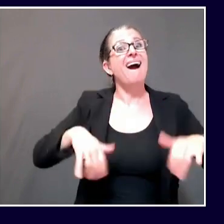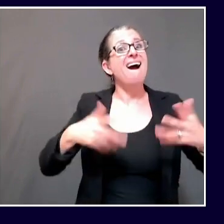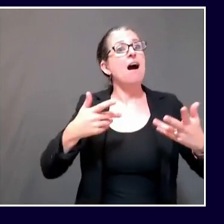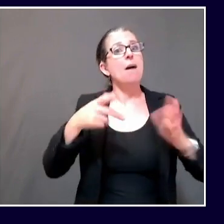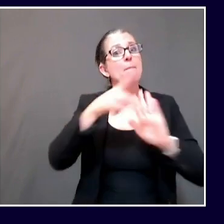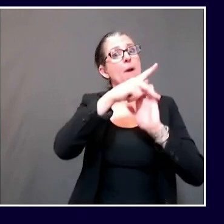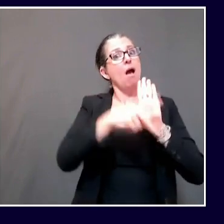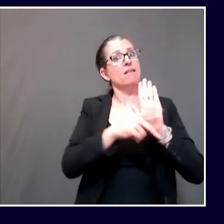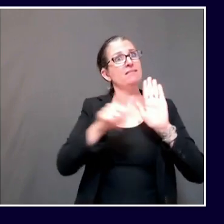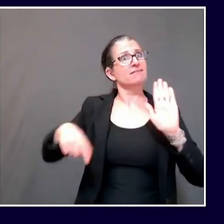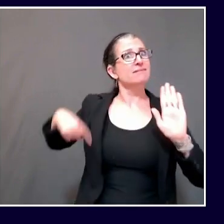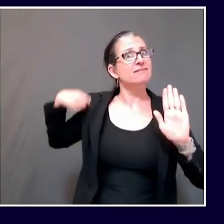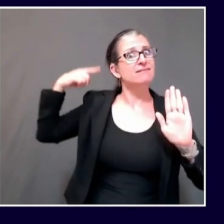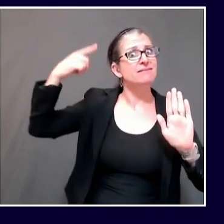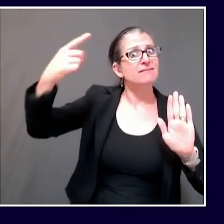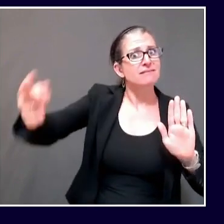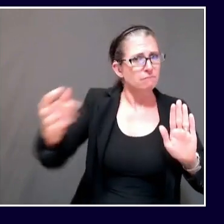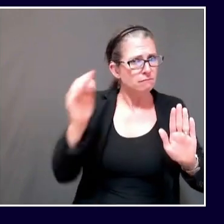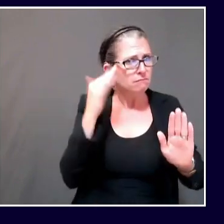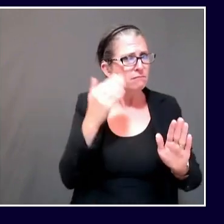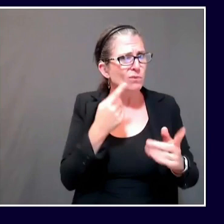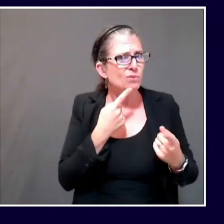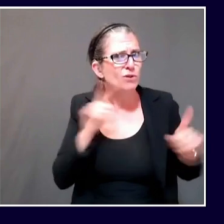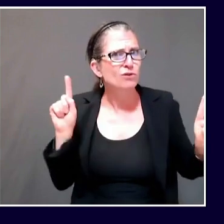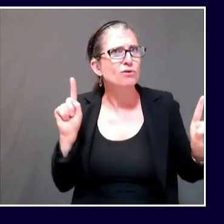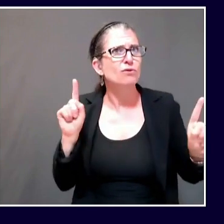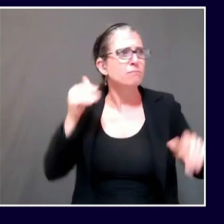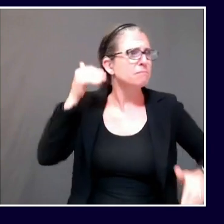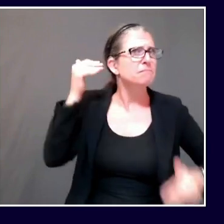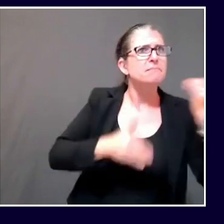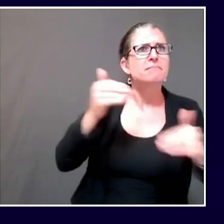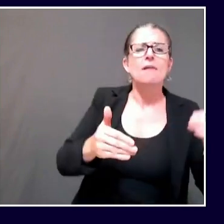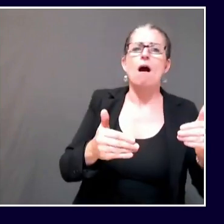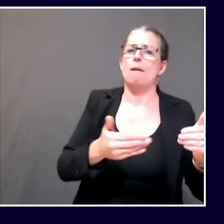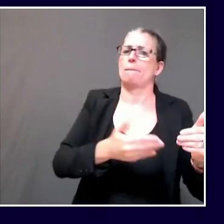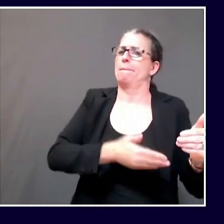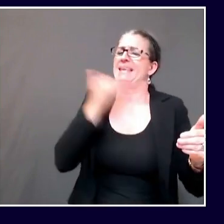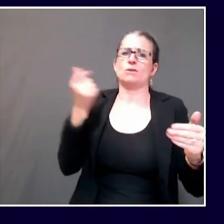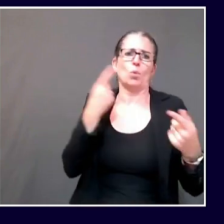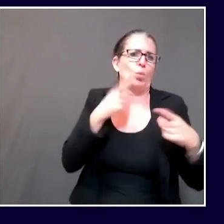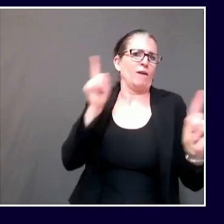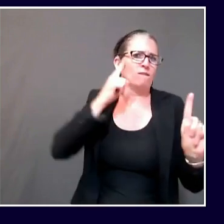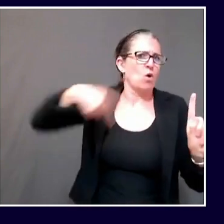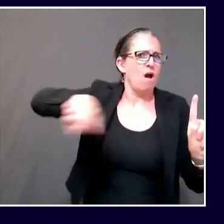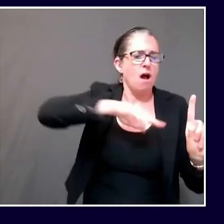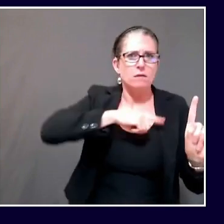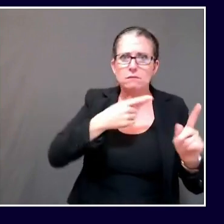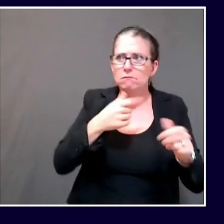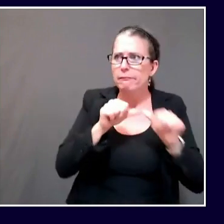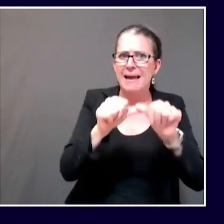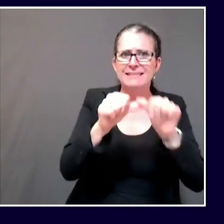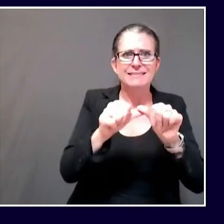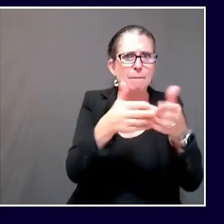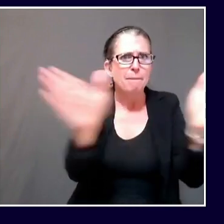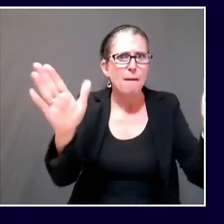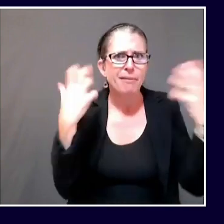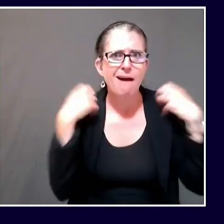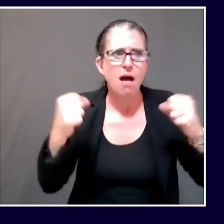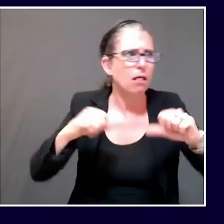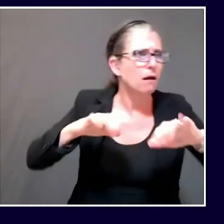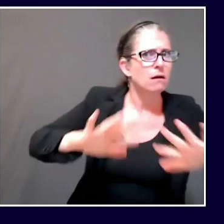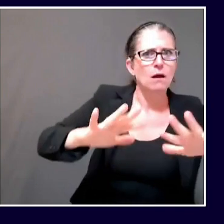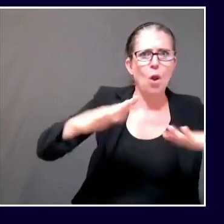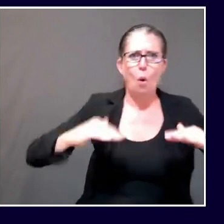months, is what is best for public health. Our view is that you don't stop the plows in the middle of the storm, you